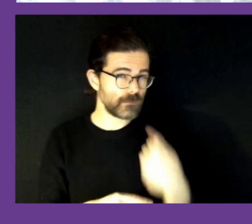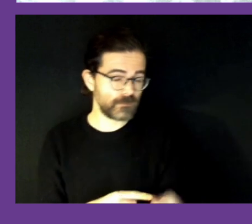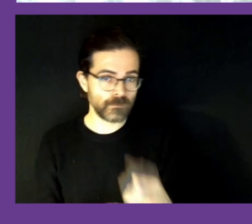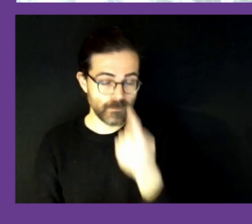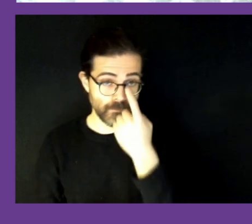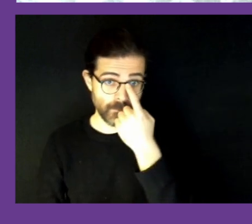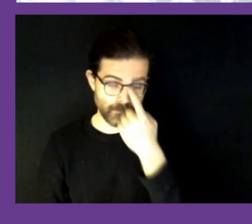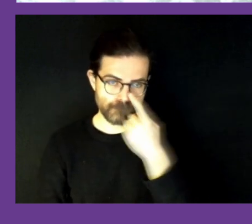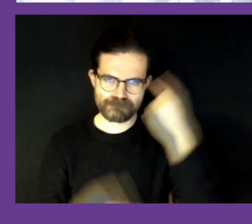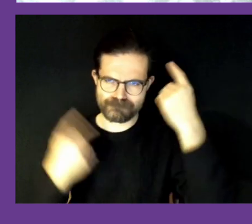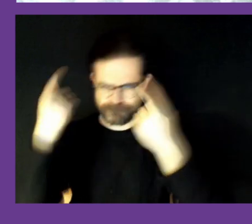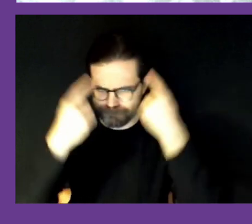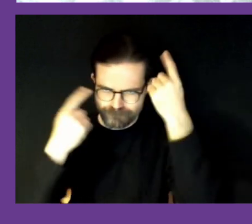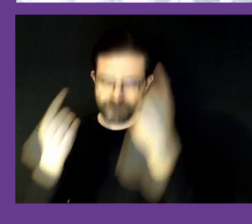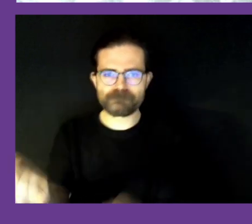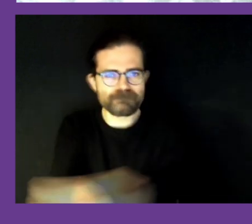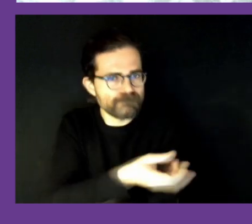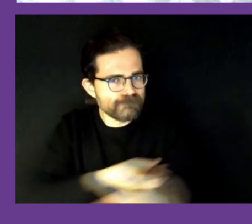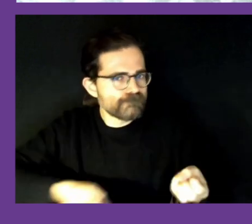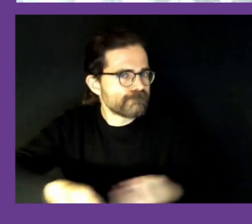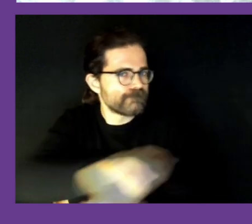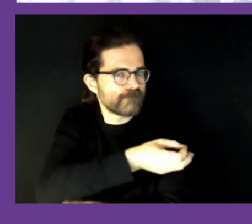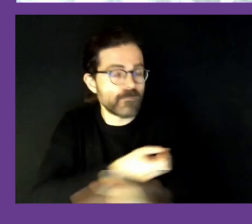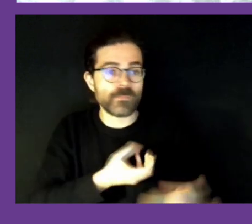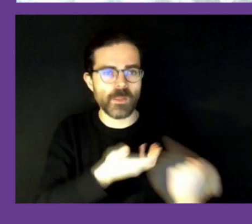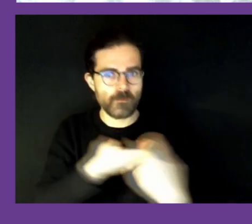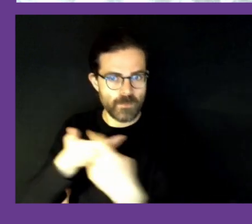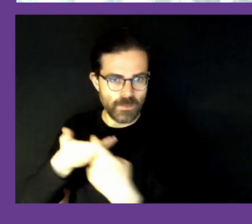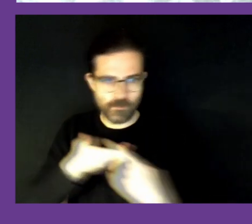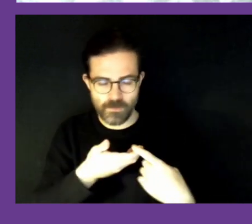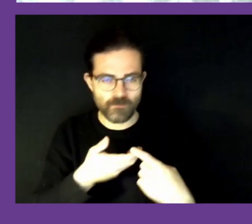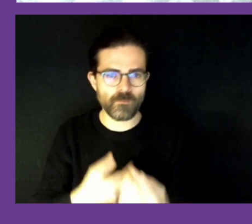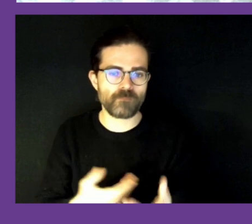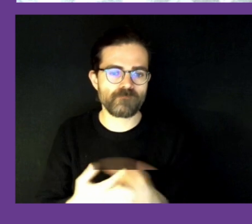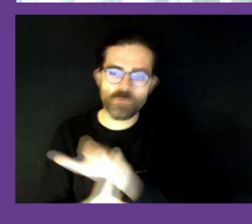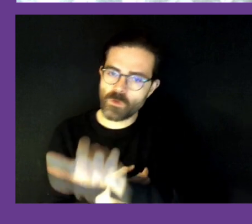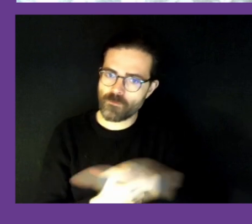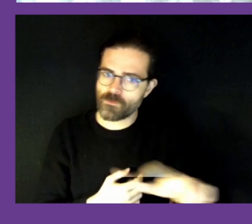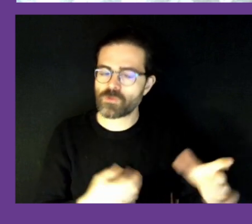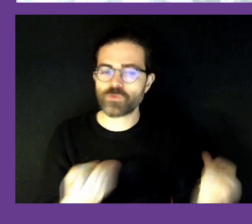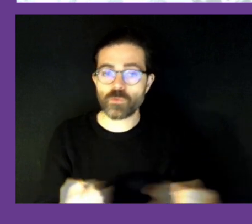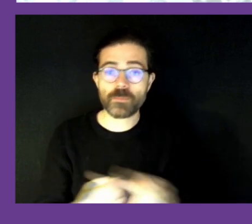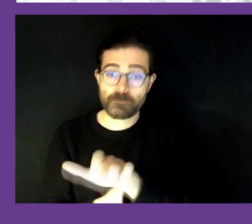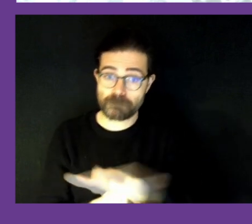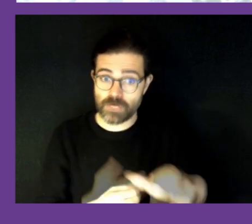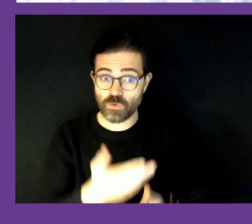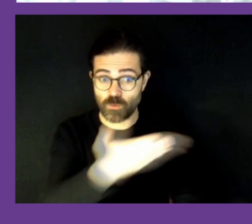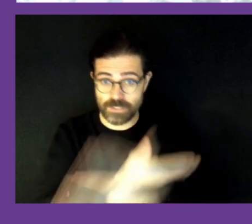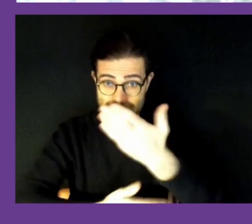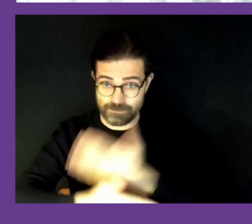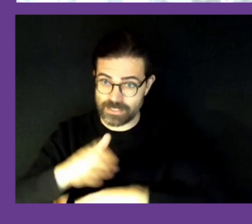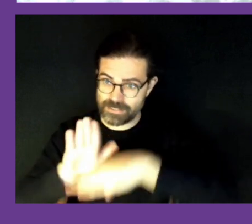on the participation of consumers and persons with disabilities in standardization. I will give the floor